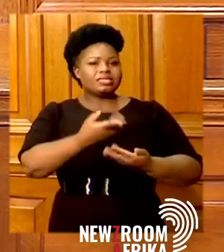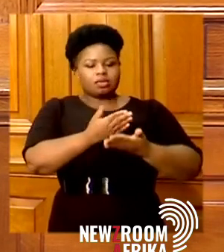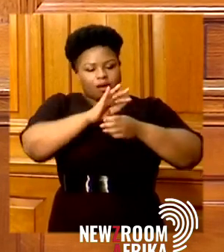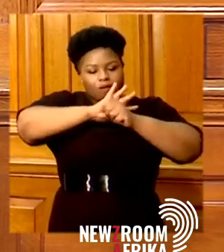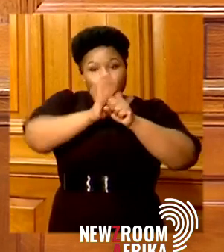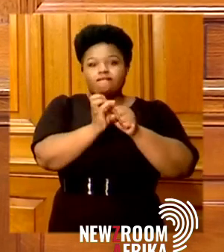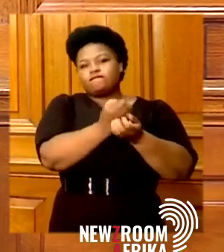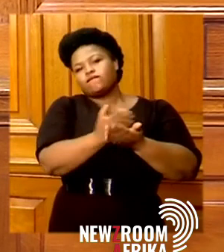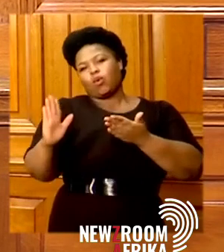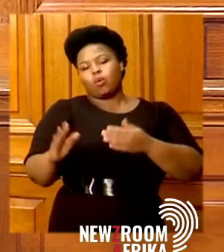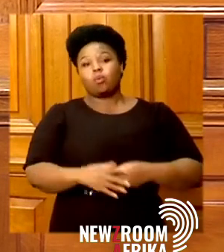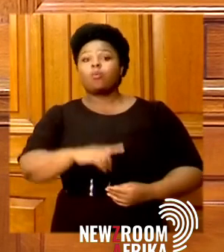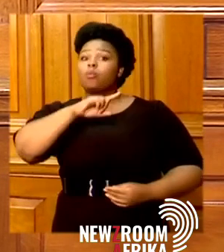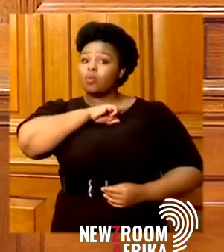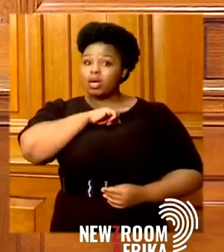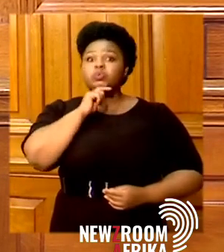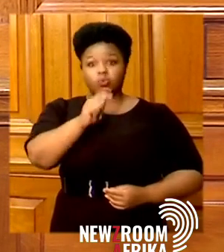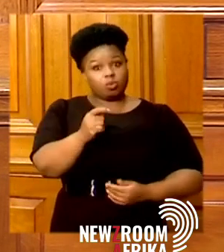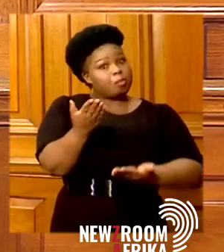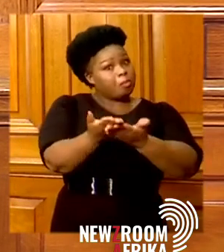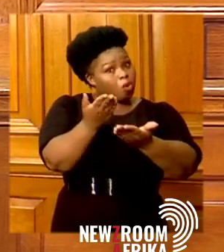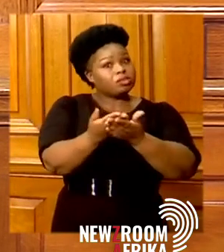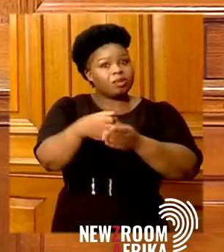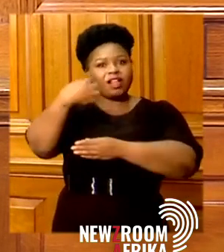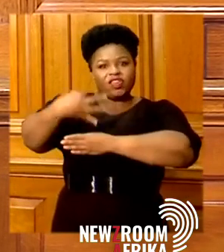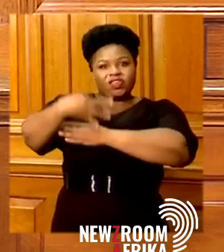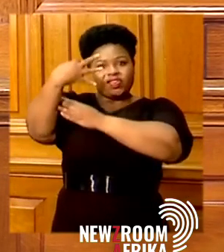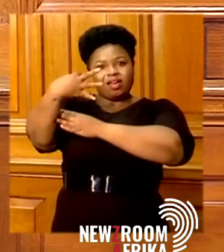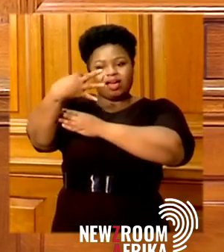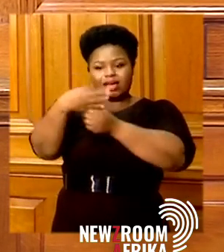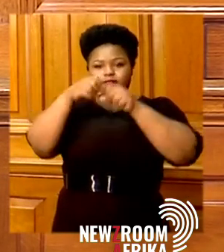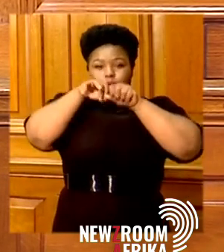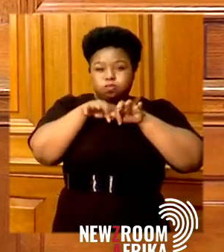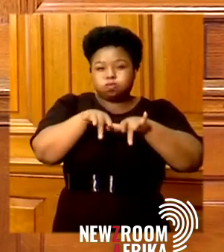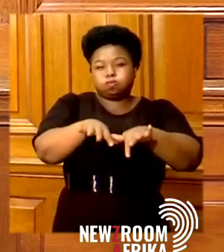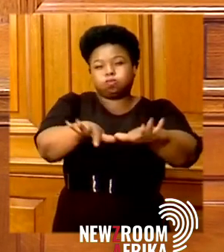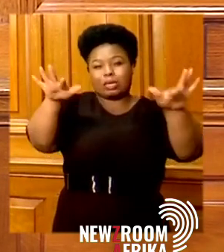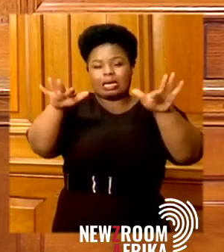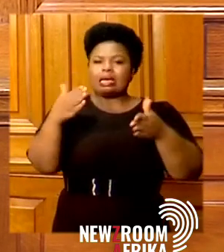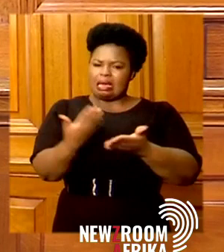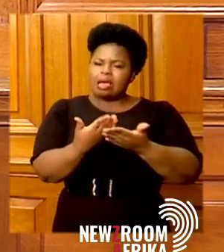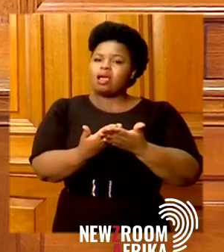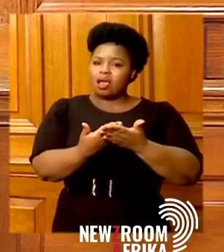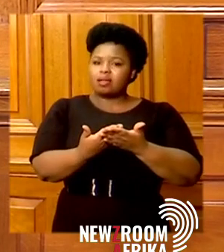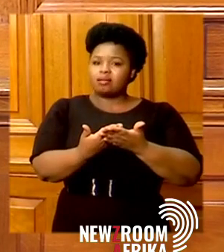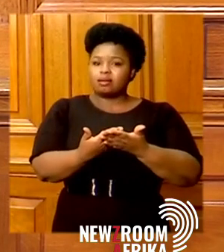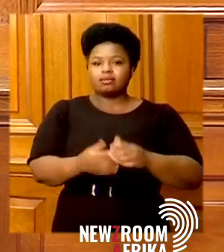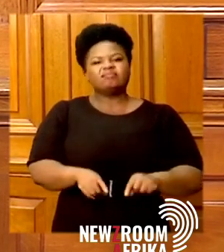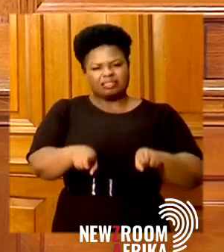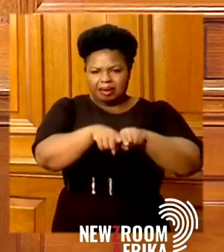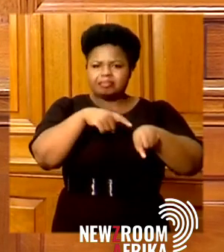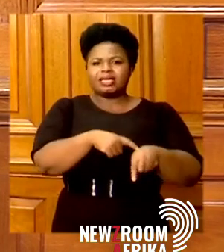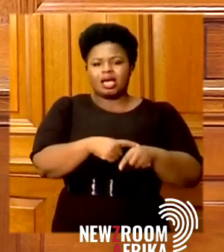wave is constantly present, as is the threat of yet new